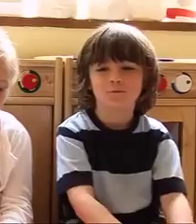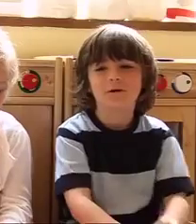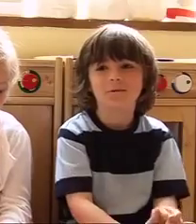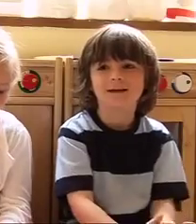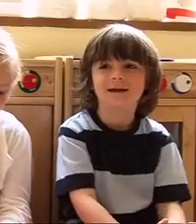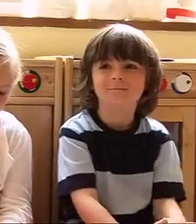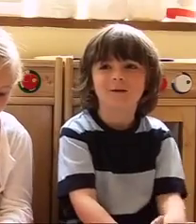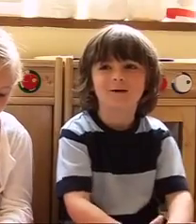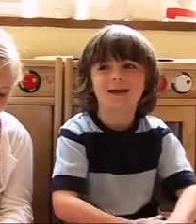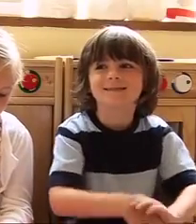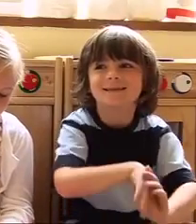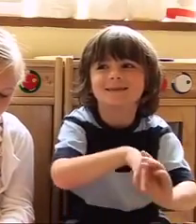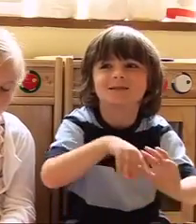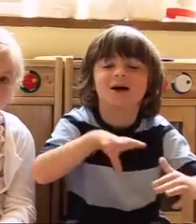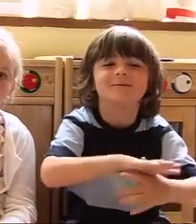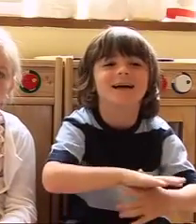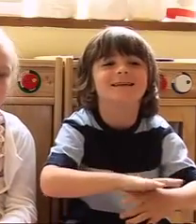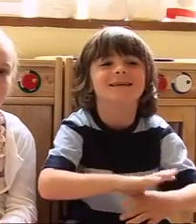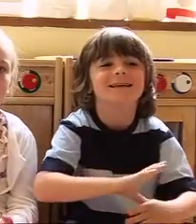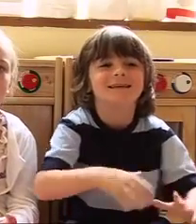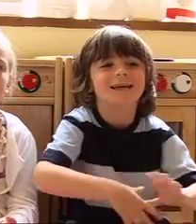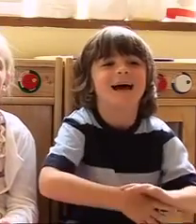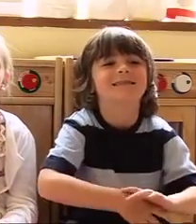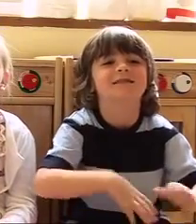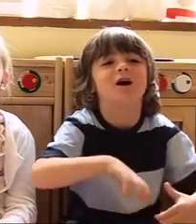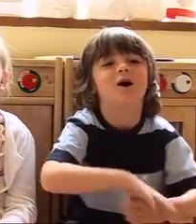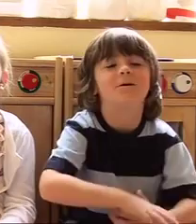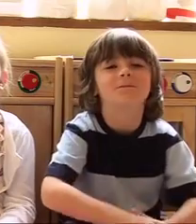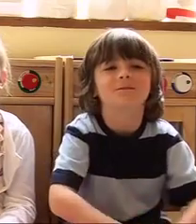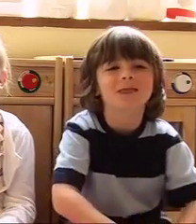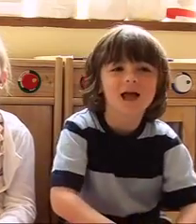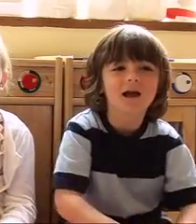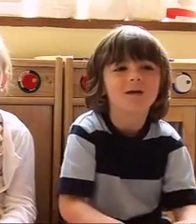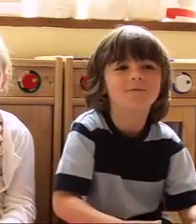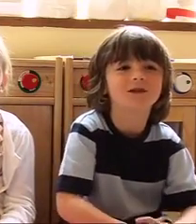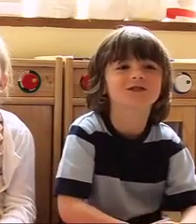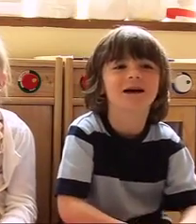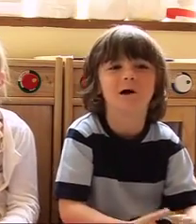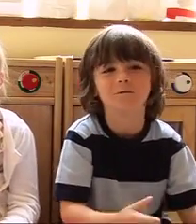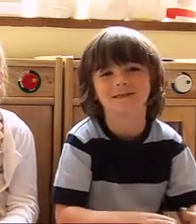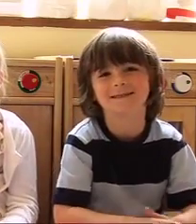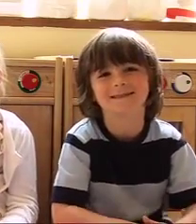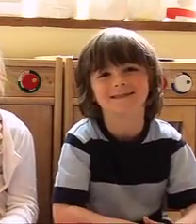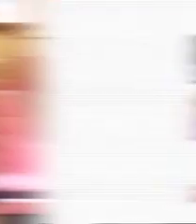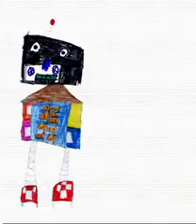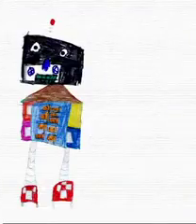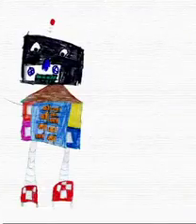well he has about like six arms and his hands are fish toes